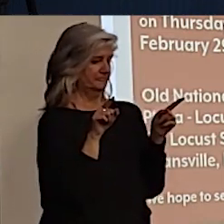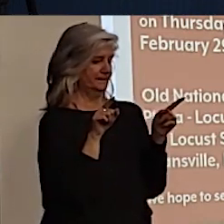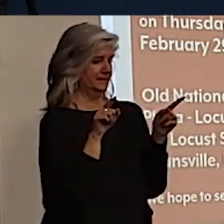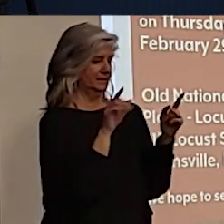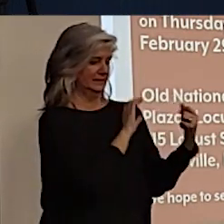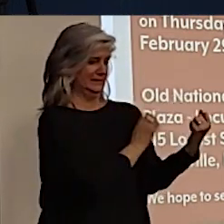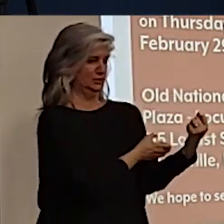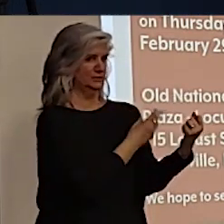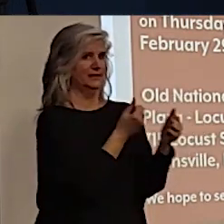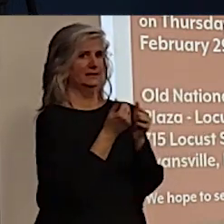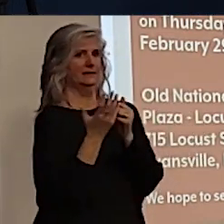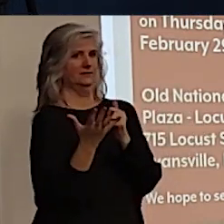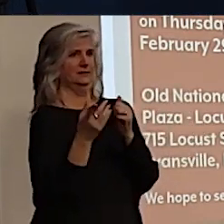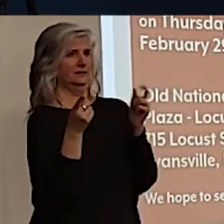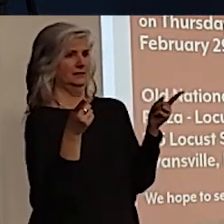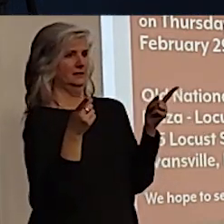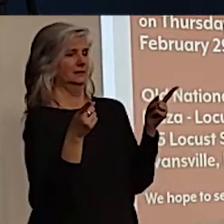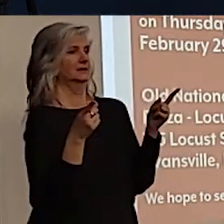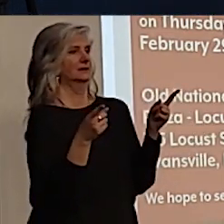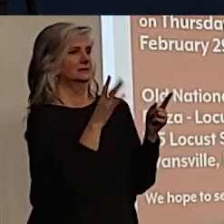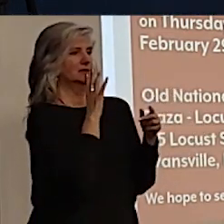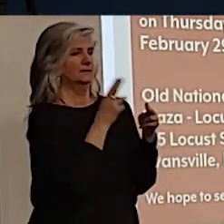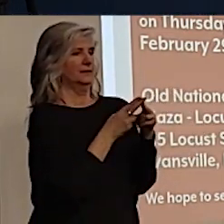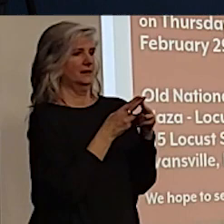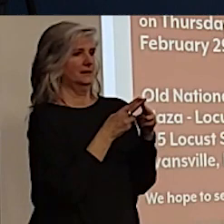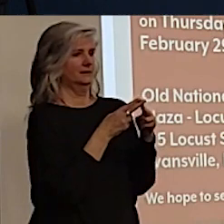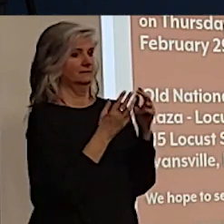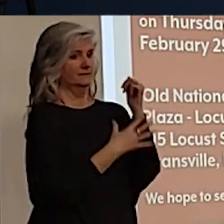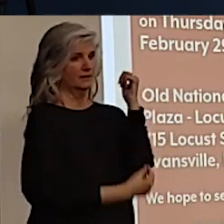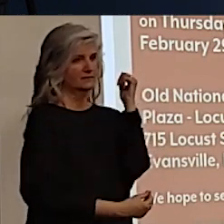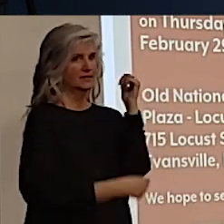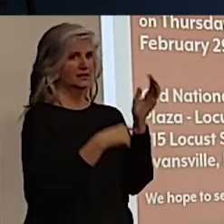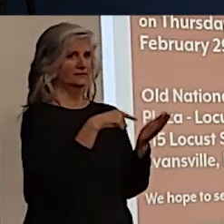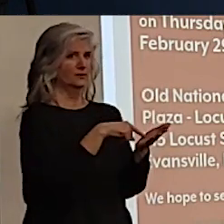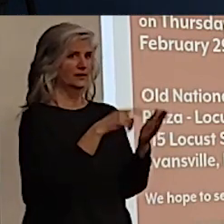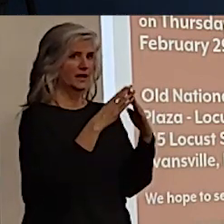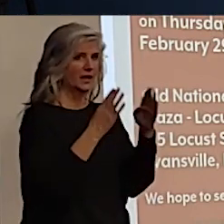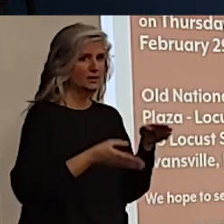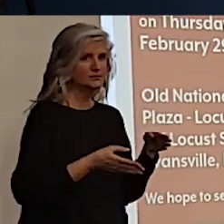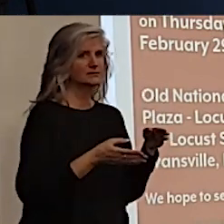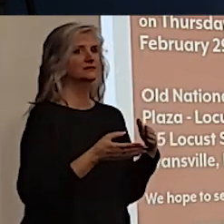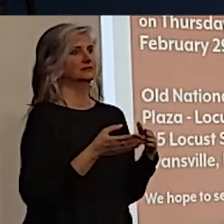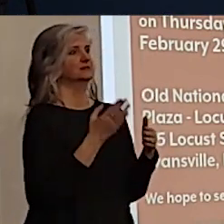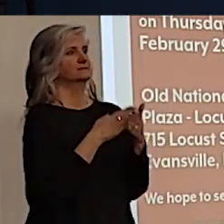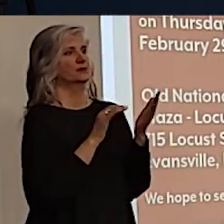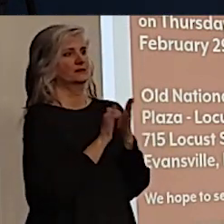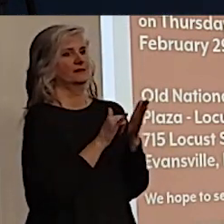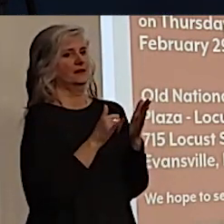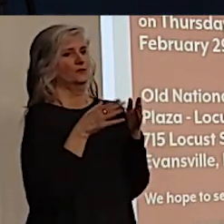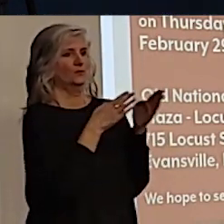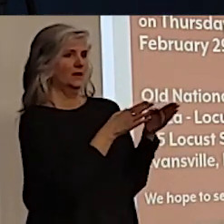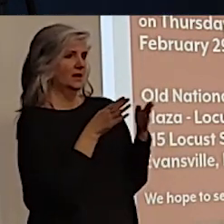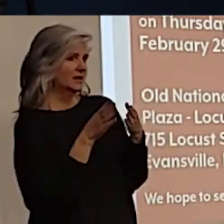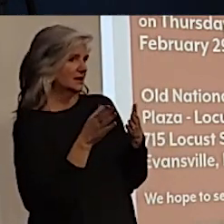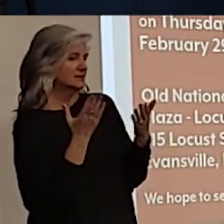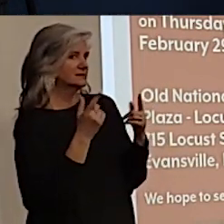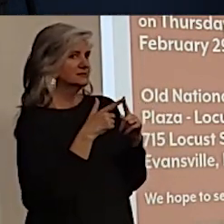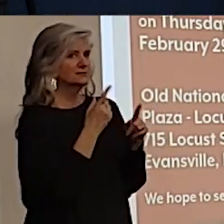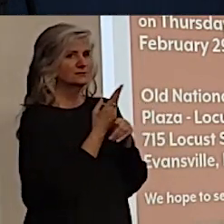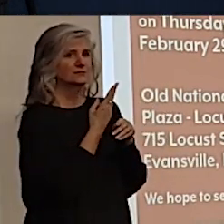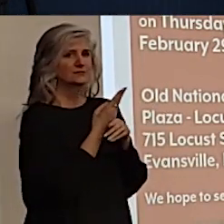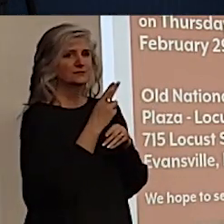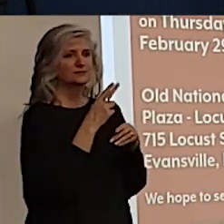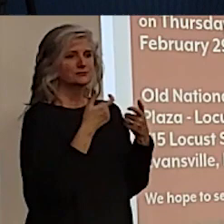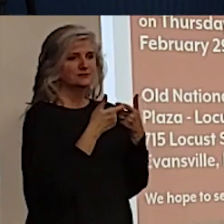energy and everything with respect to poverty and affordable housing and the implications that has in ways in which to use utility